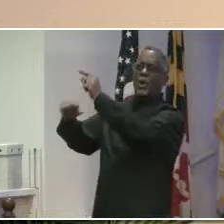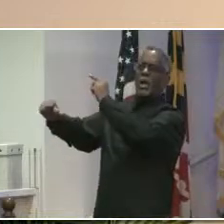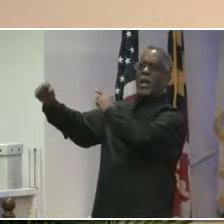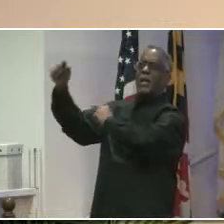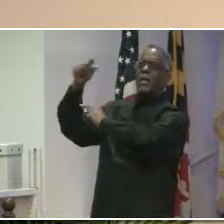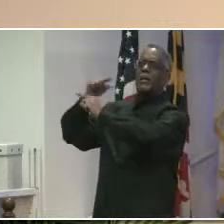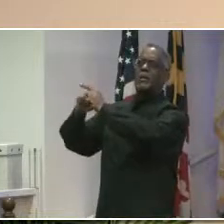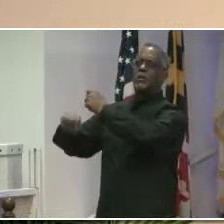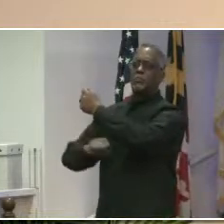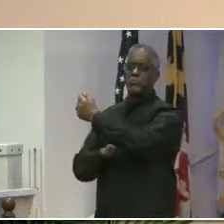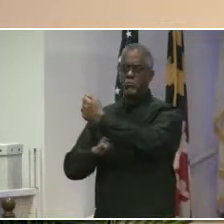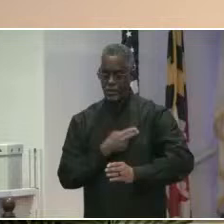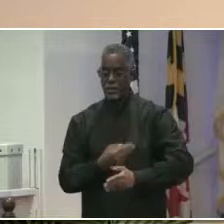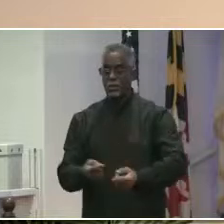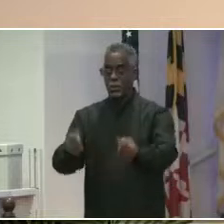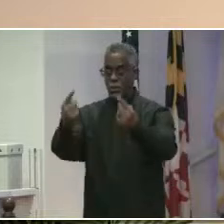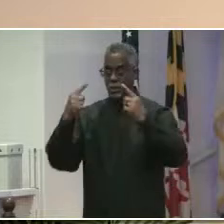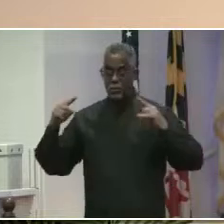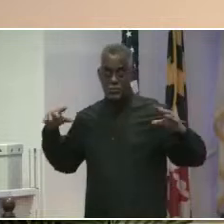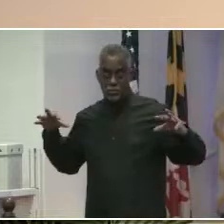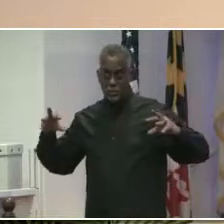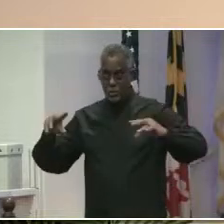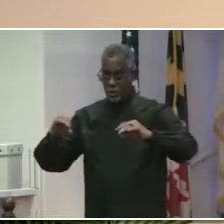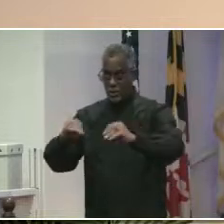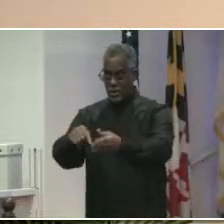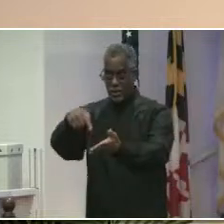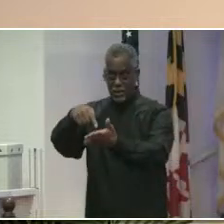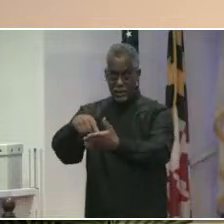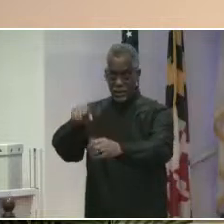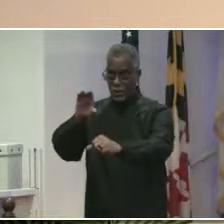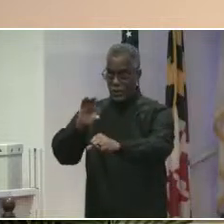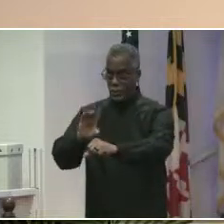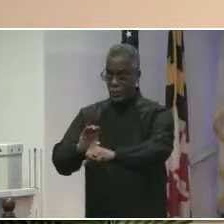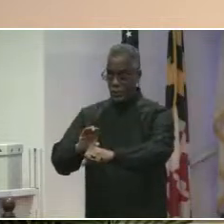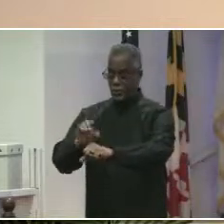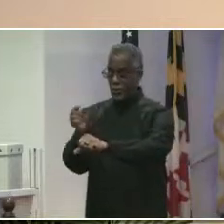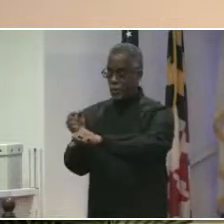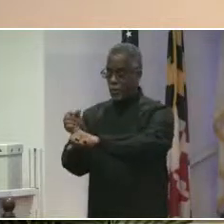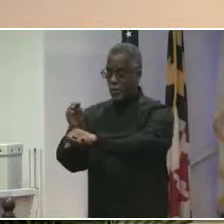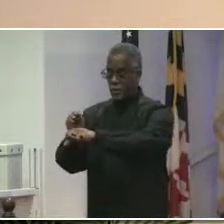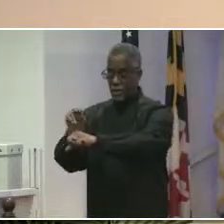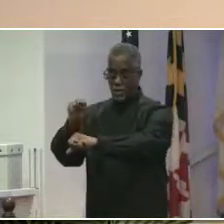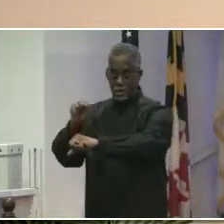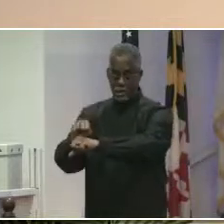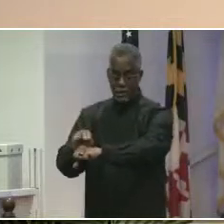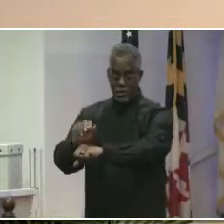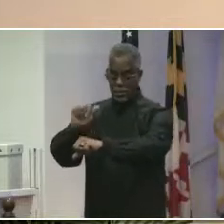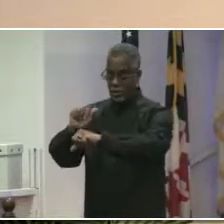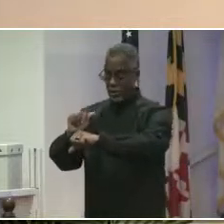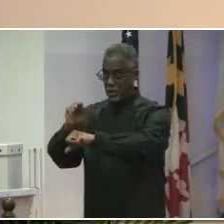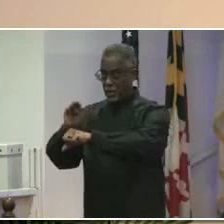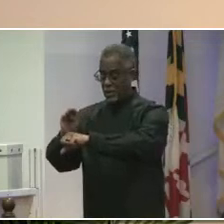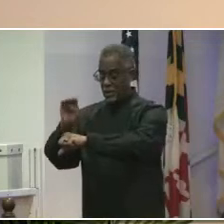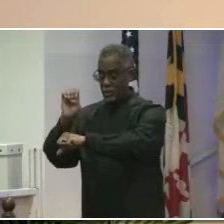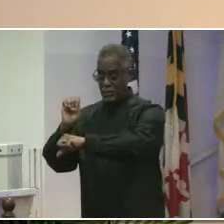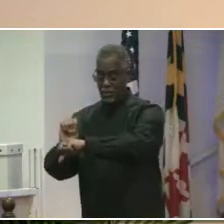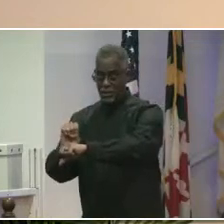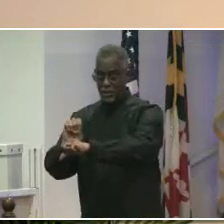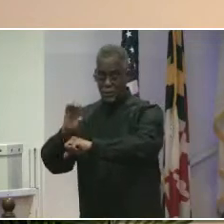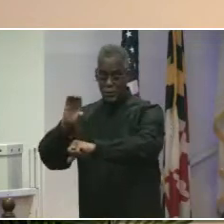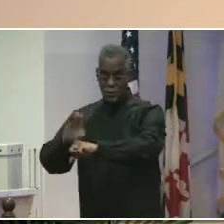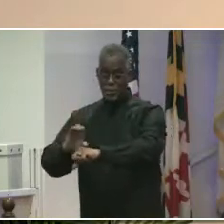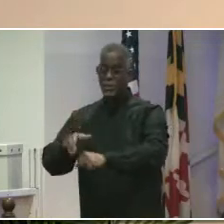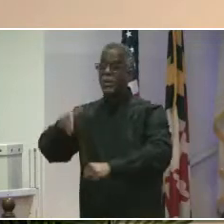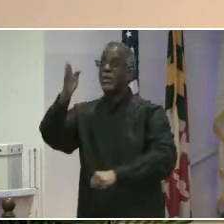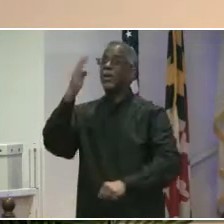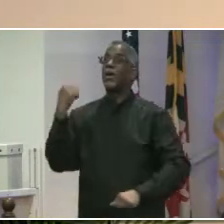a willing people, God, in this sanctuary called Greater Mount Nebo African Methodist Episcopal Church.